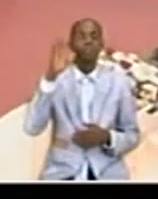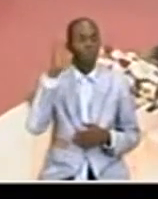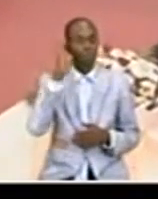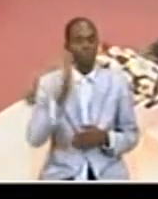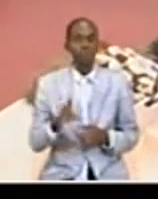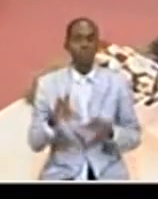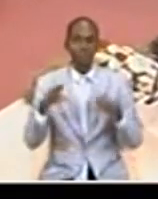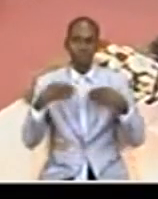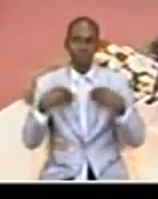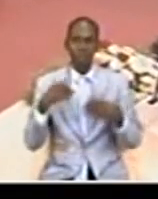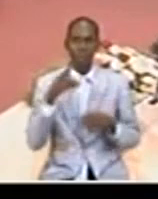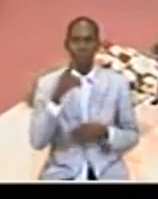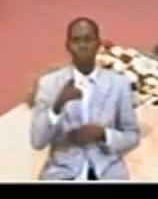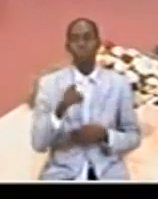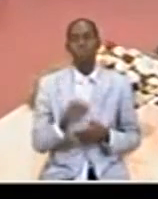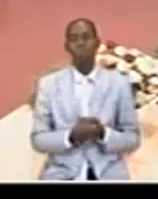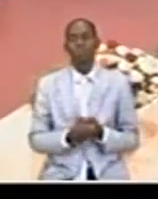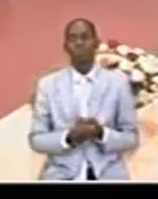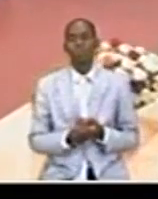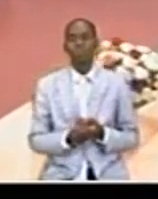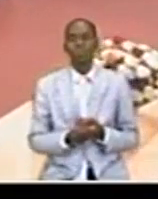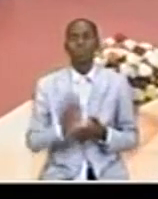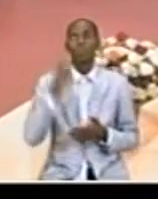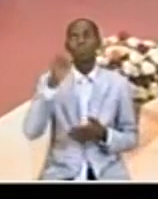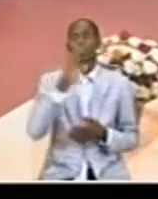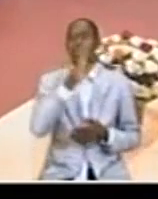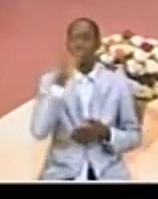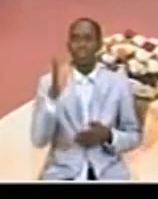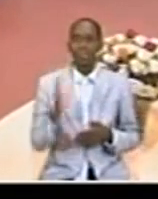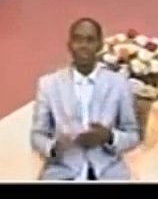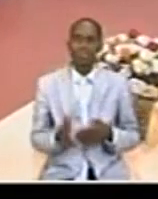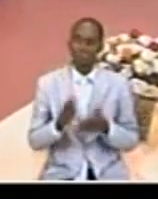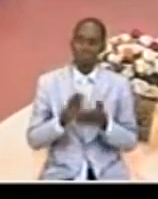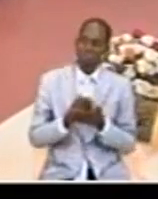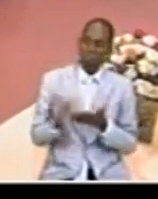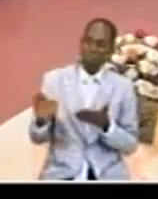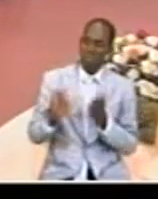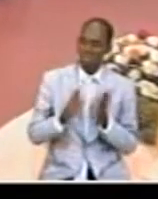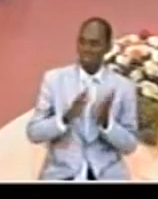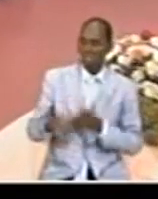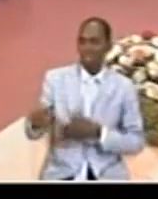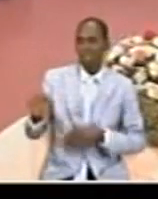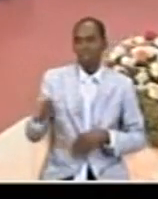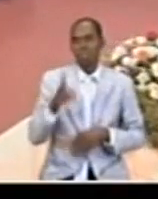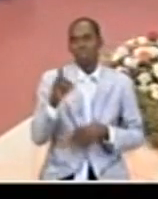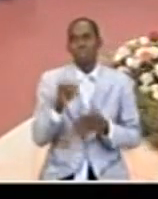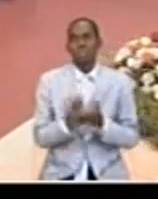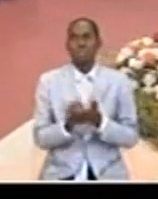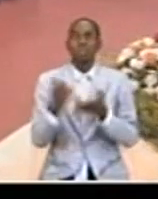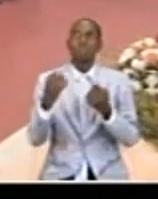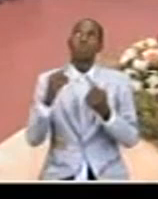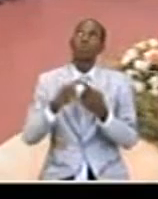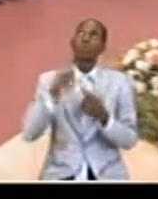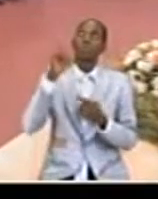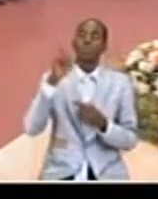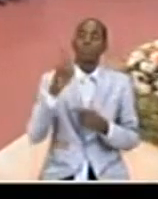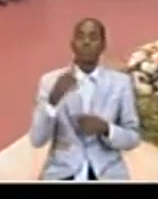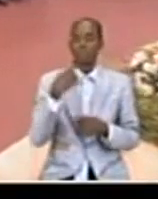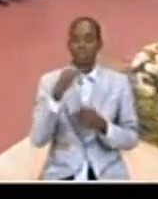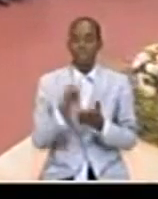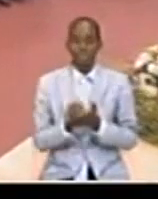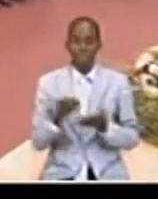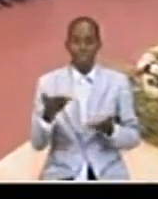receive you. He never rejects anyone that comes, and will be a